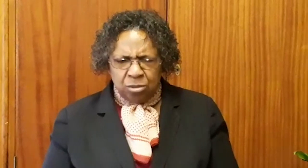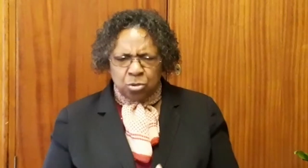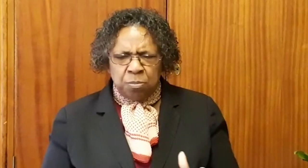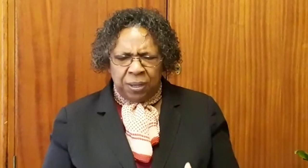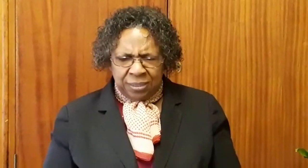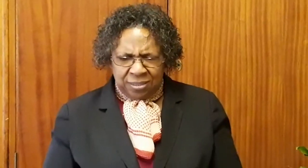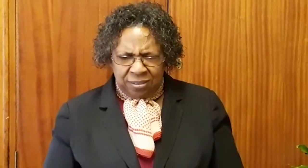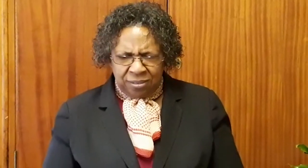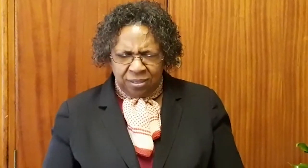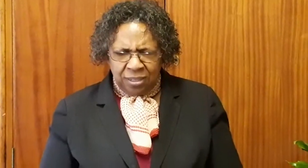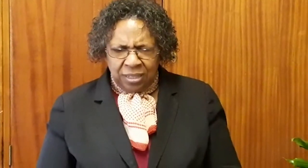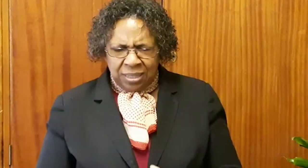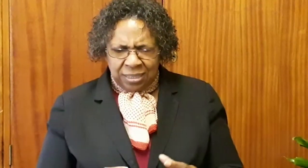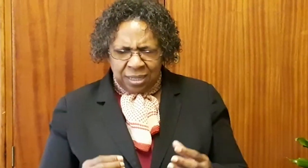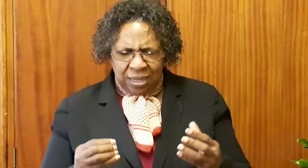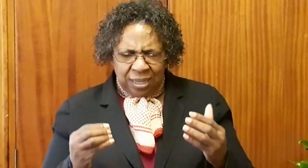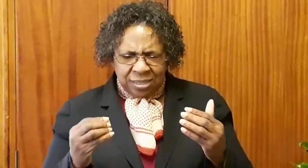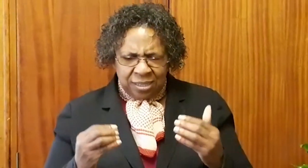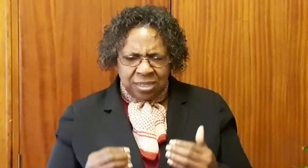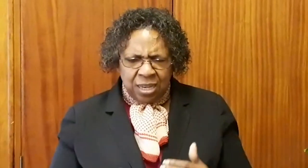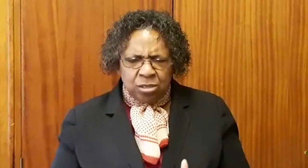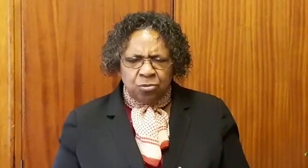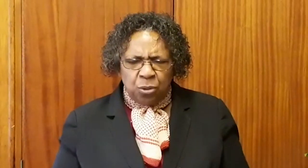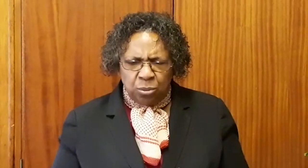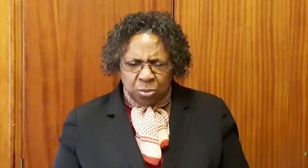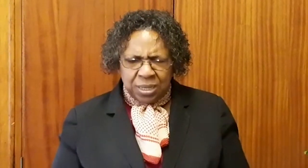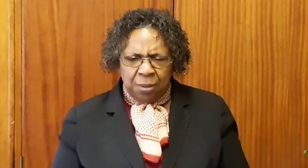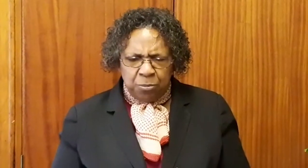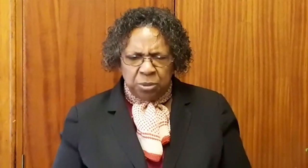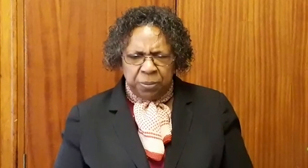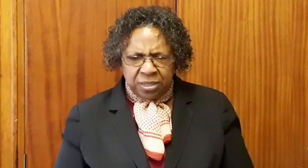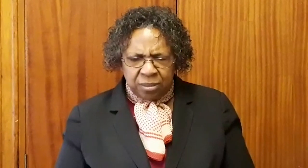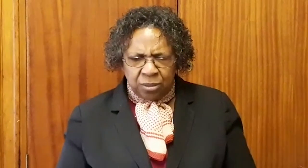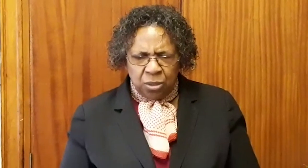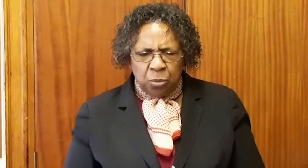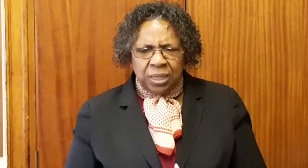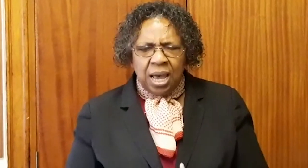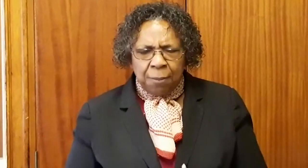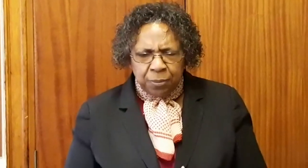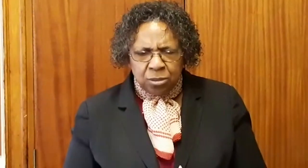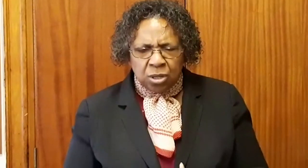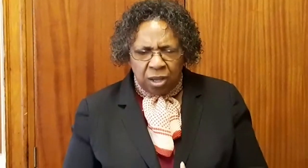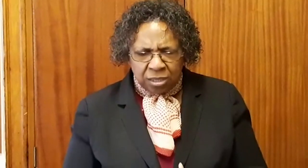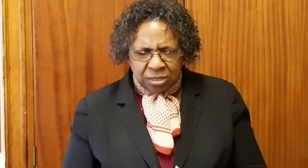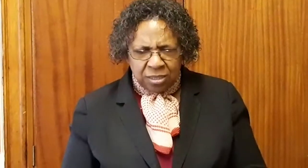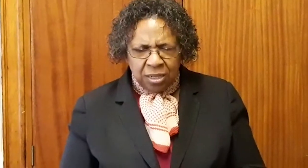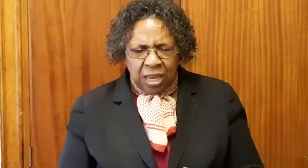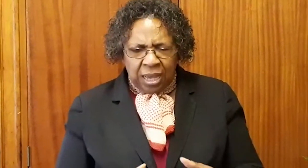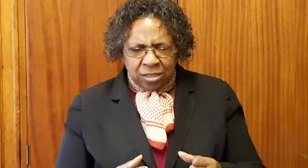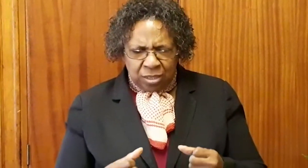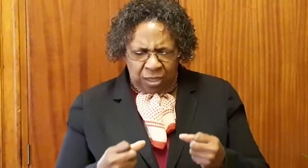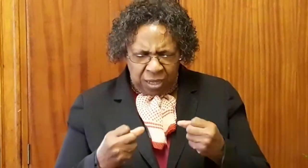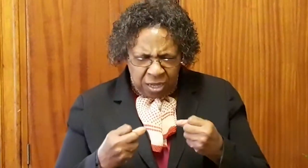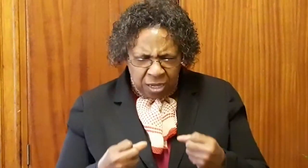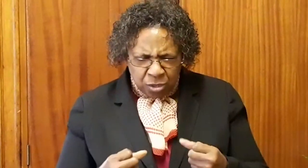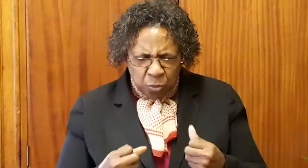word through Pastor, that as in days of old, what happened with Peter will happen to us.